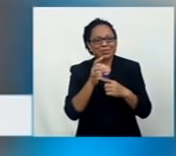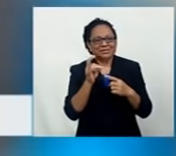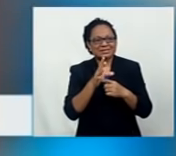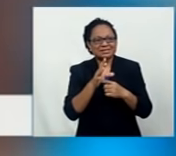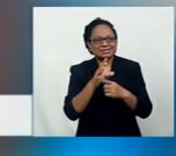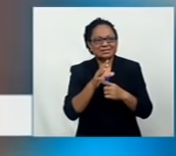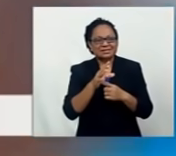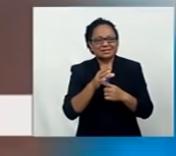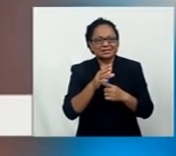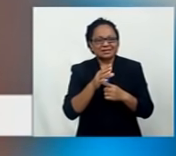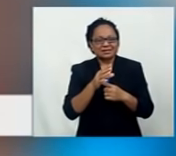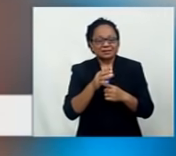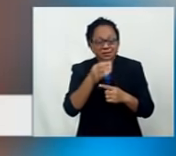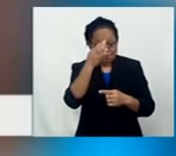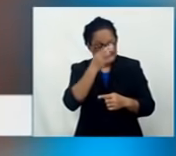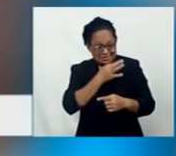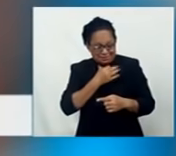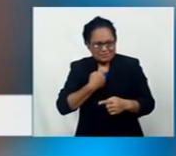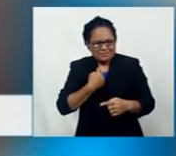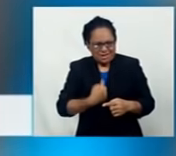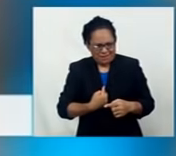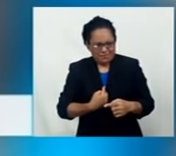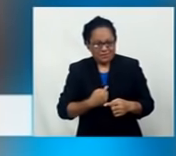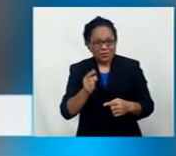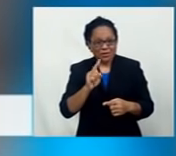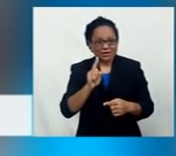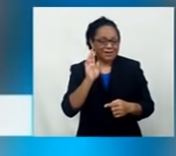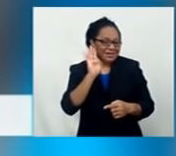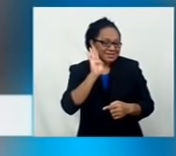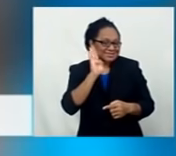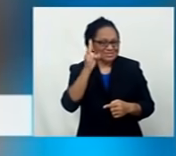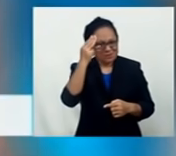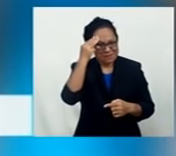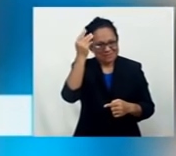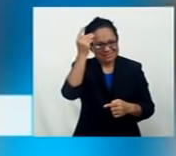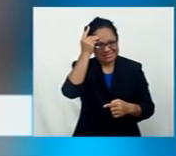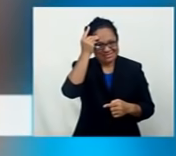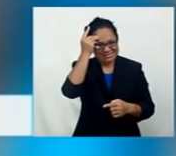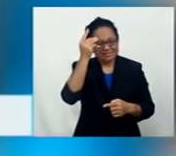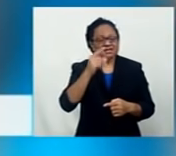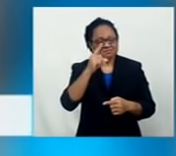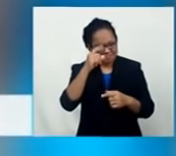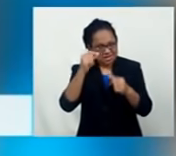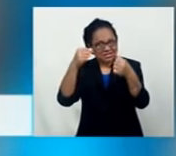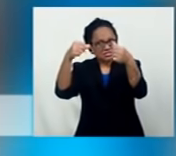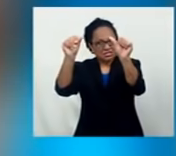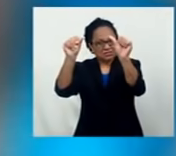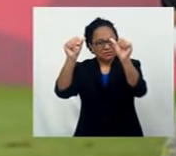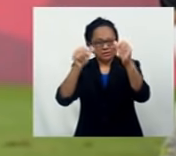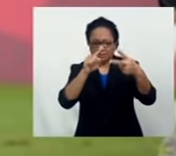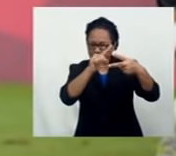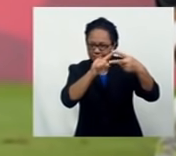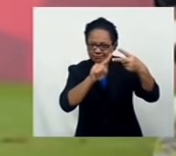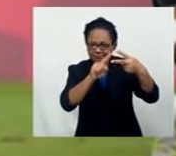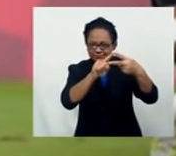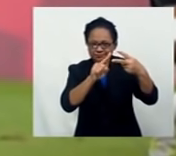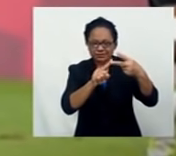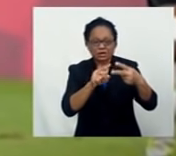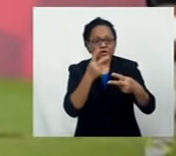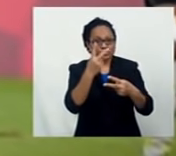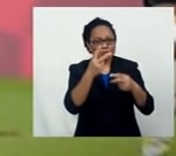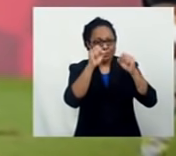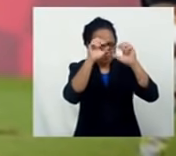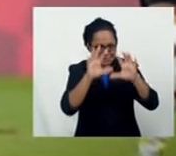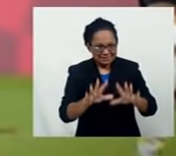just keep believing in yourself and make sure just to listen to your parents in order for you to achieve your goals. Those are two blessings. Then you will want to